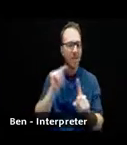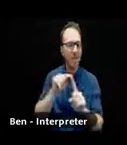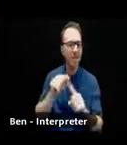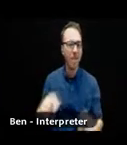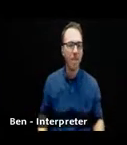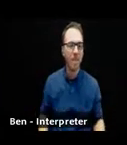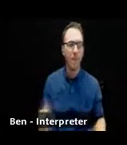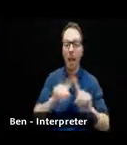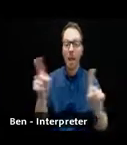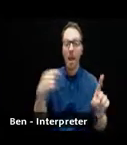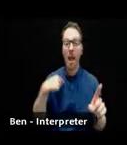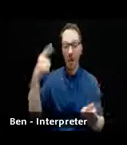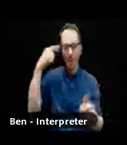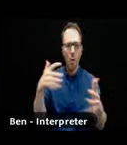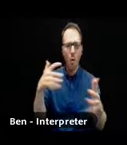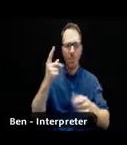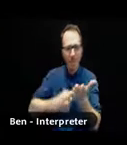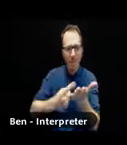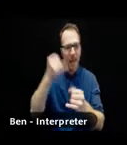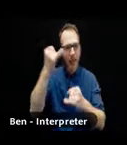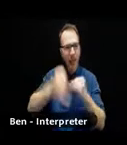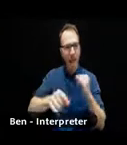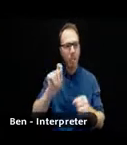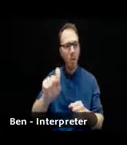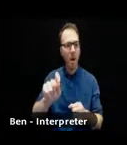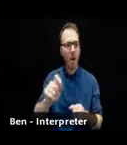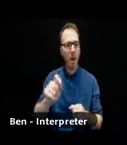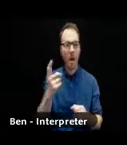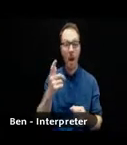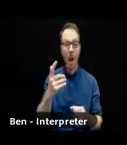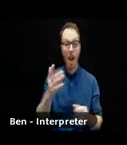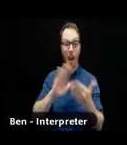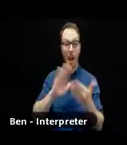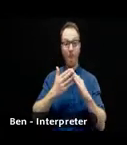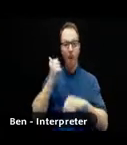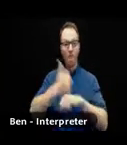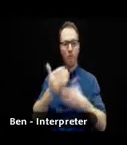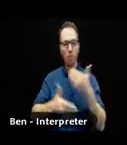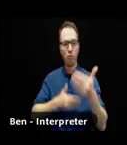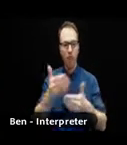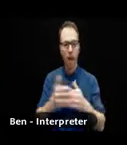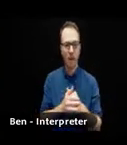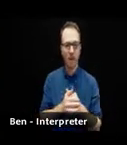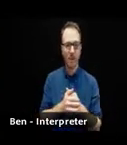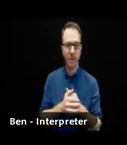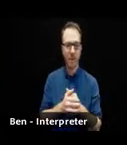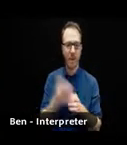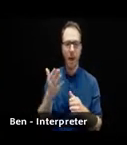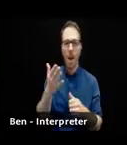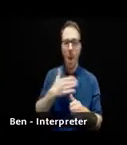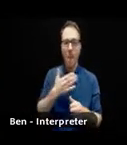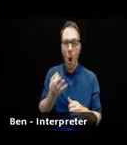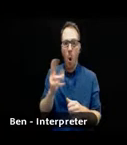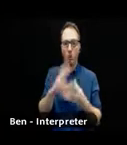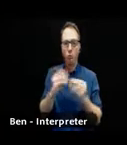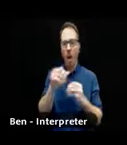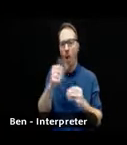But I think I already touched on this last bullet point, that in a sense, a community-based process is evinced by my own story and the stories